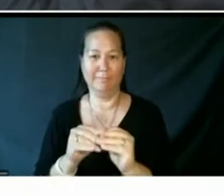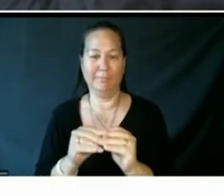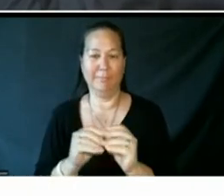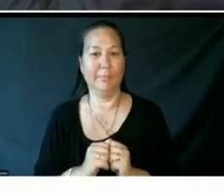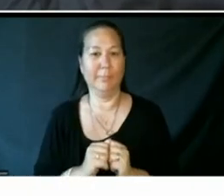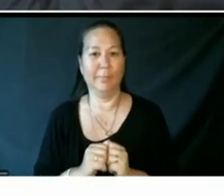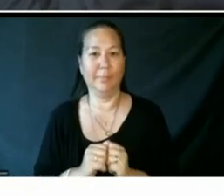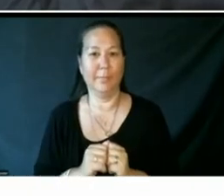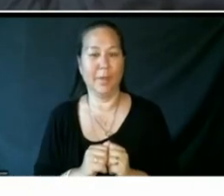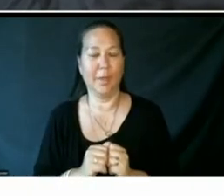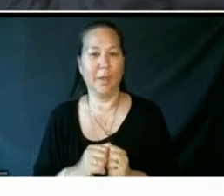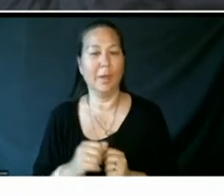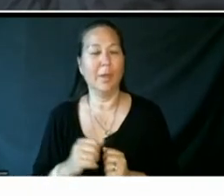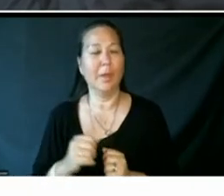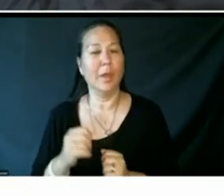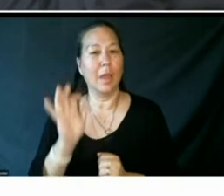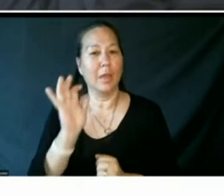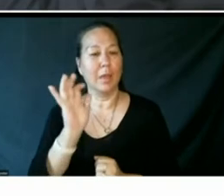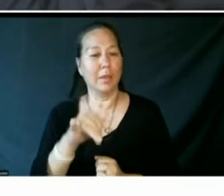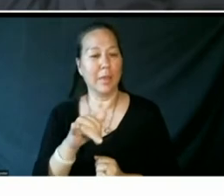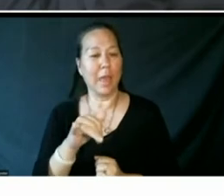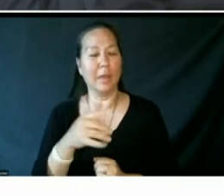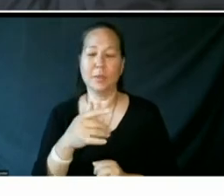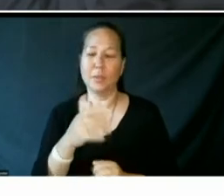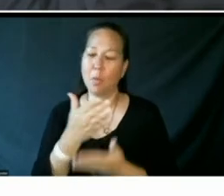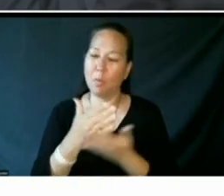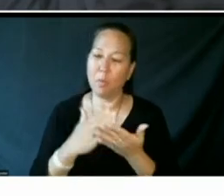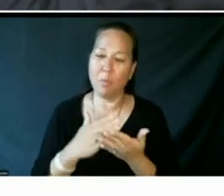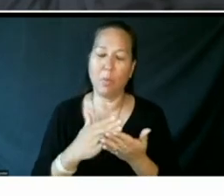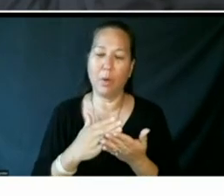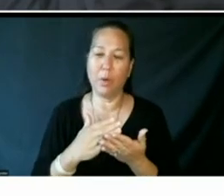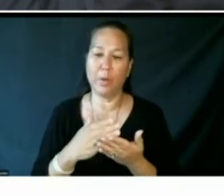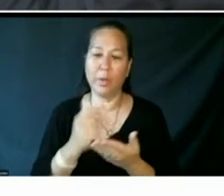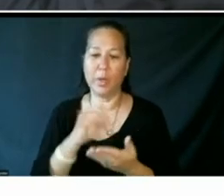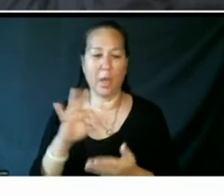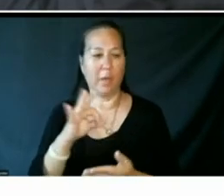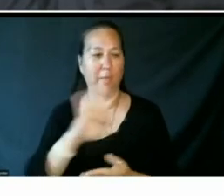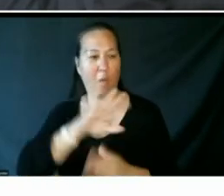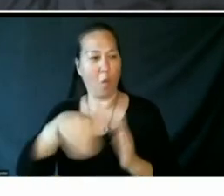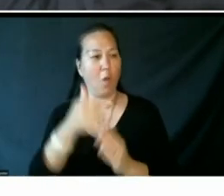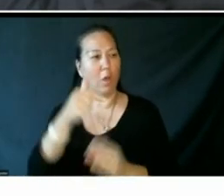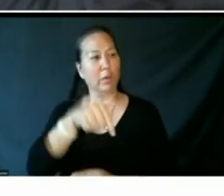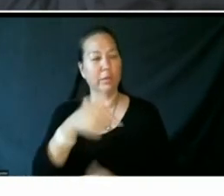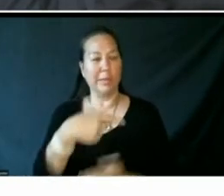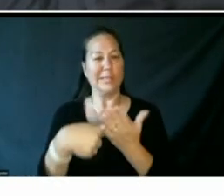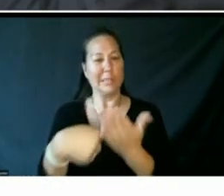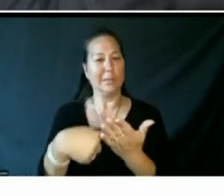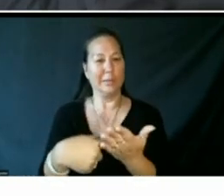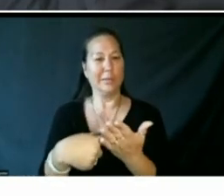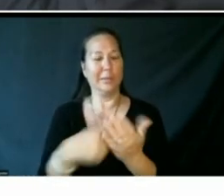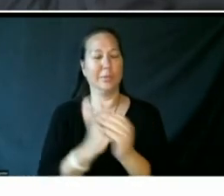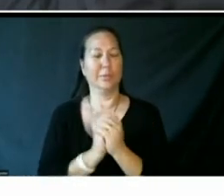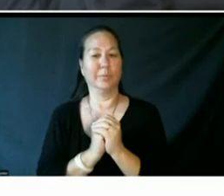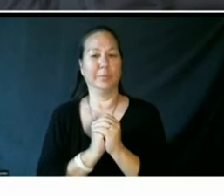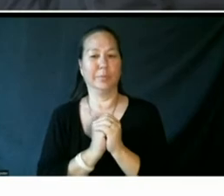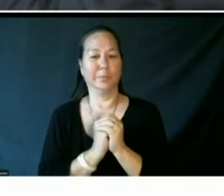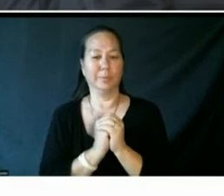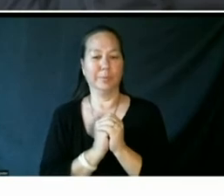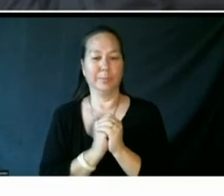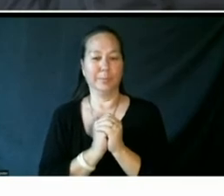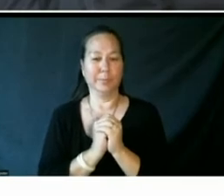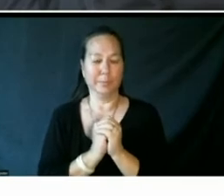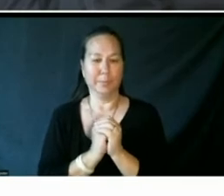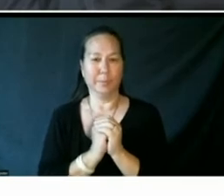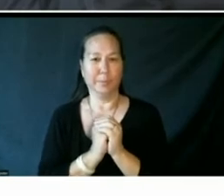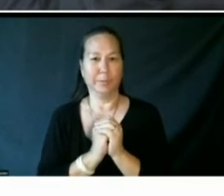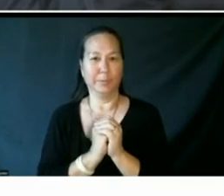and that has come as part of all of this discussion, I'll call it. But so to not